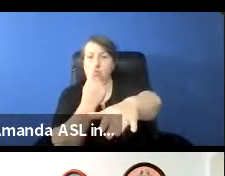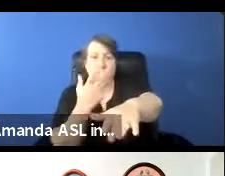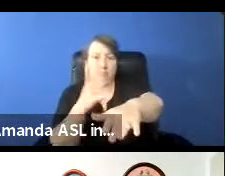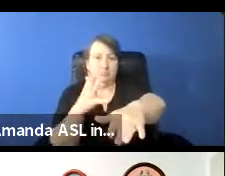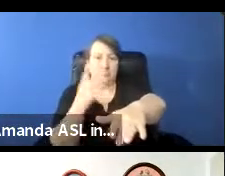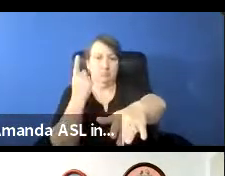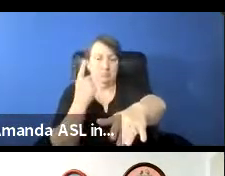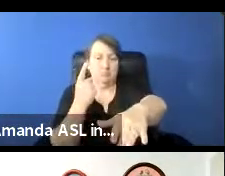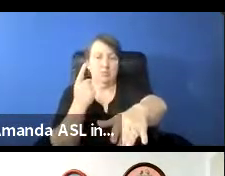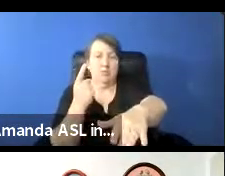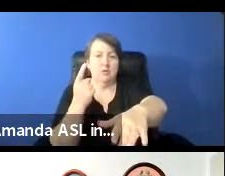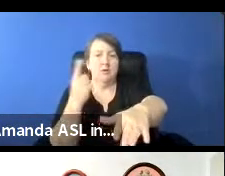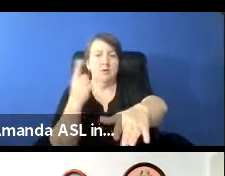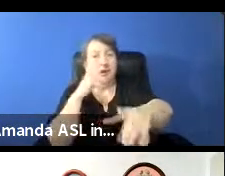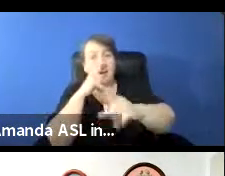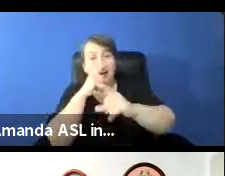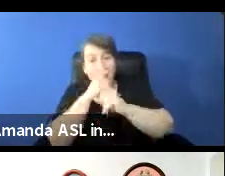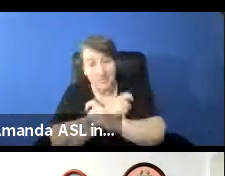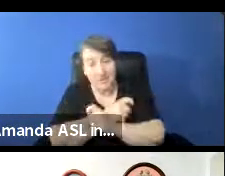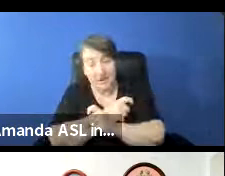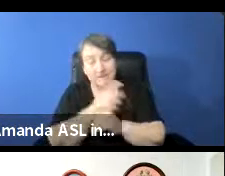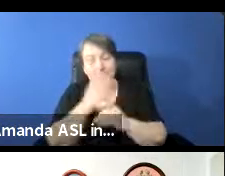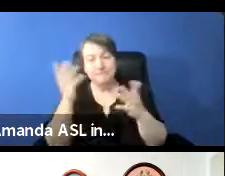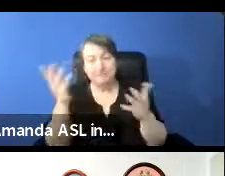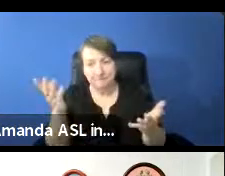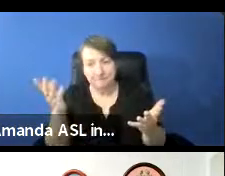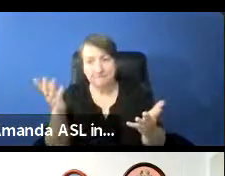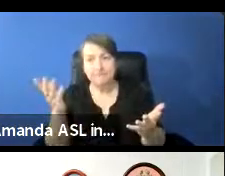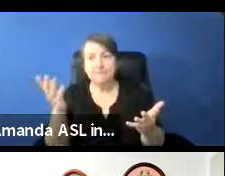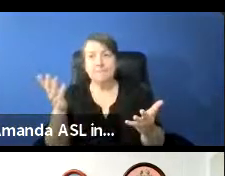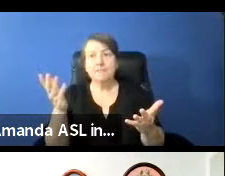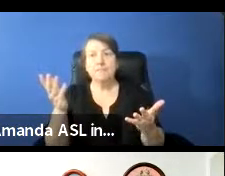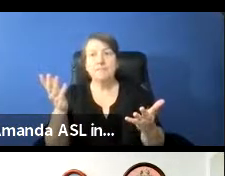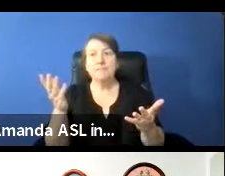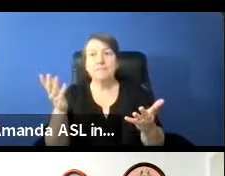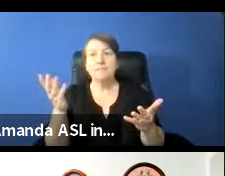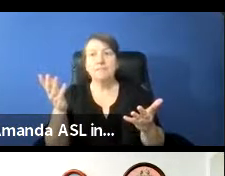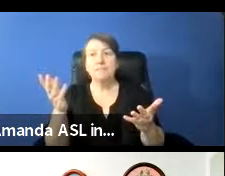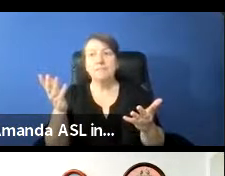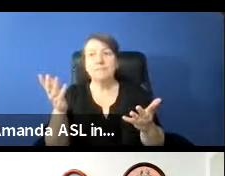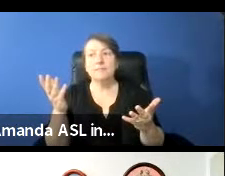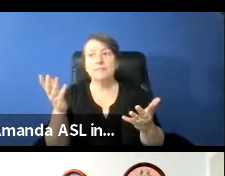The complication of it is now we would have to